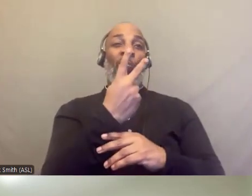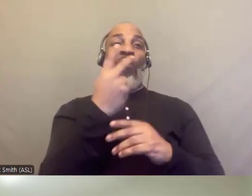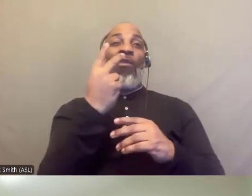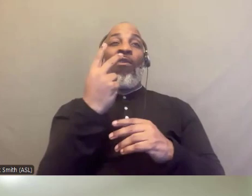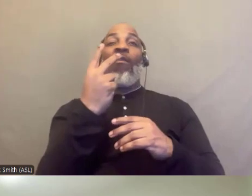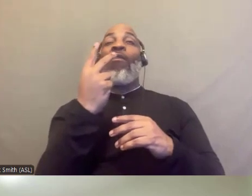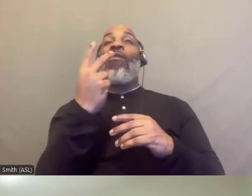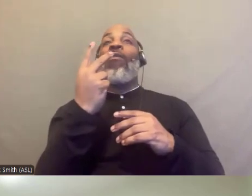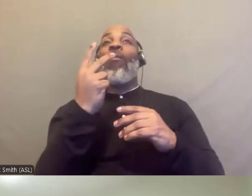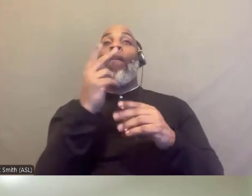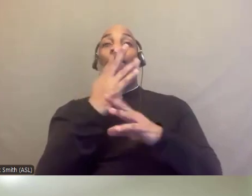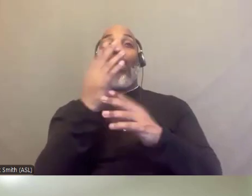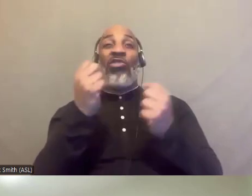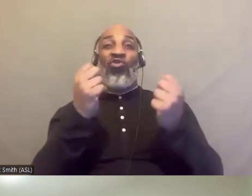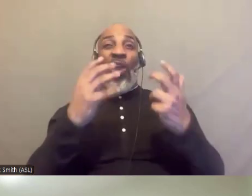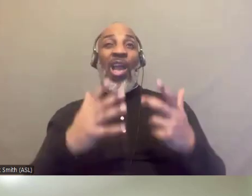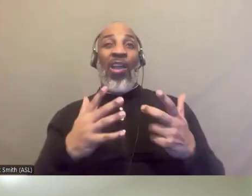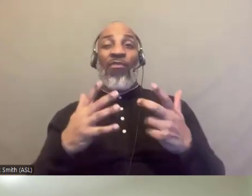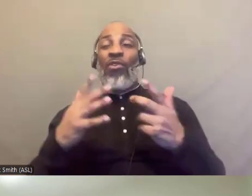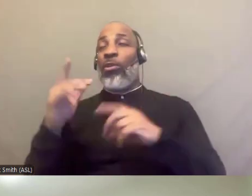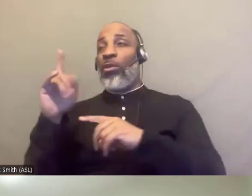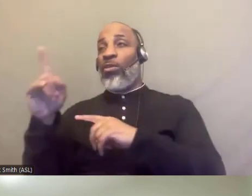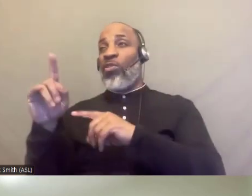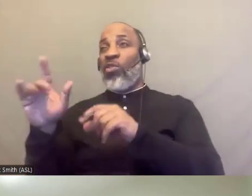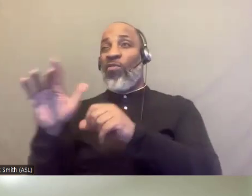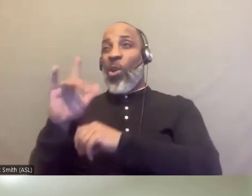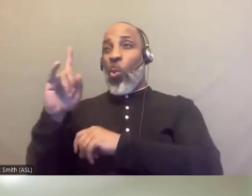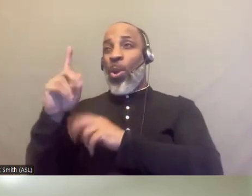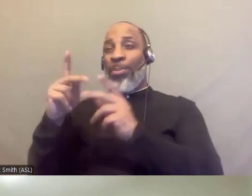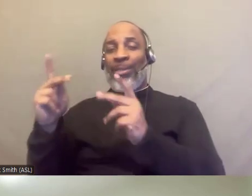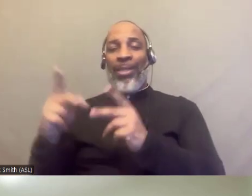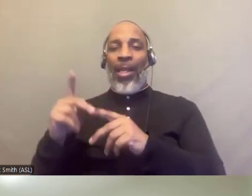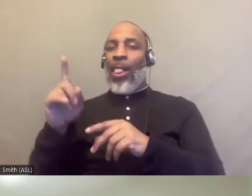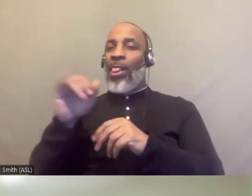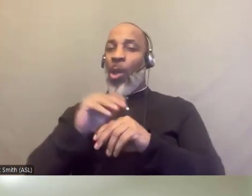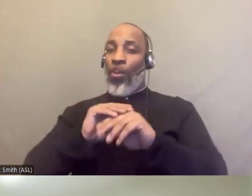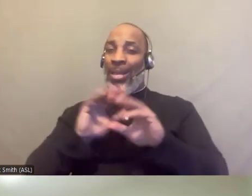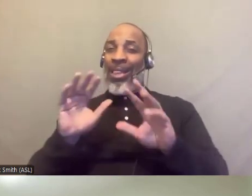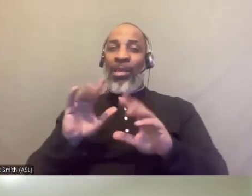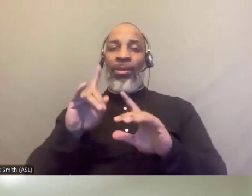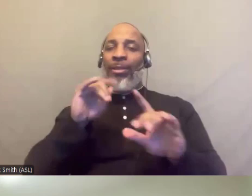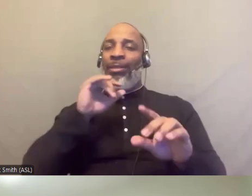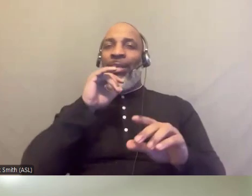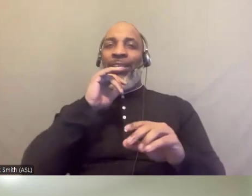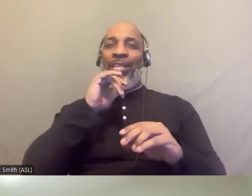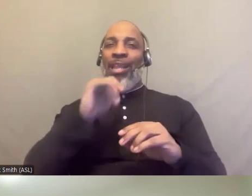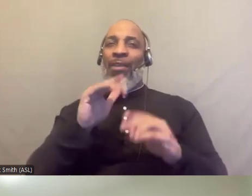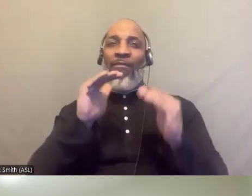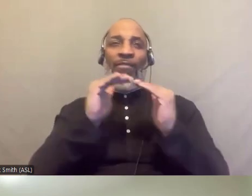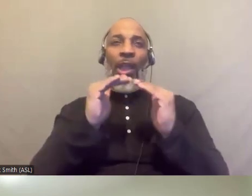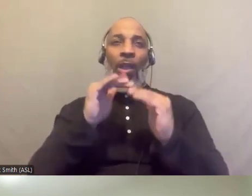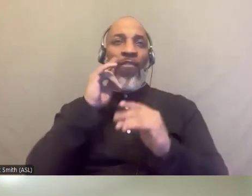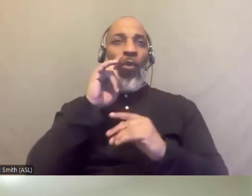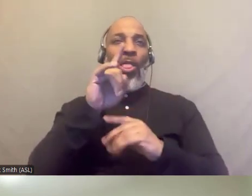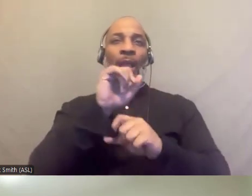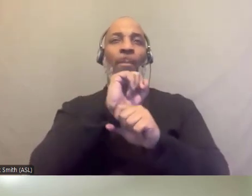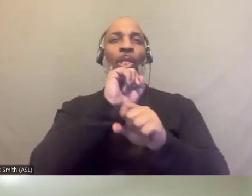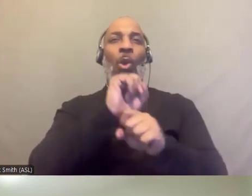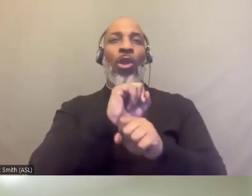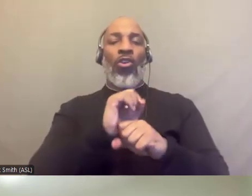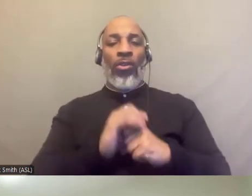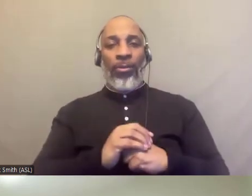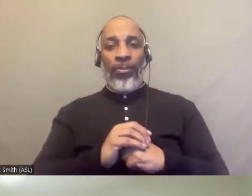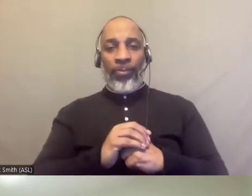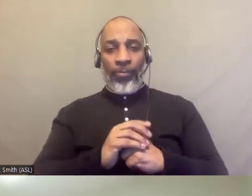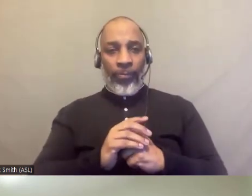driver position. That would be a clear example of an undue hardship for an employer. Thanks. All